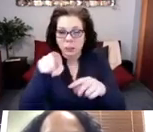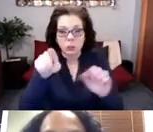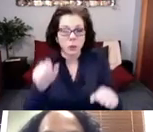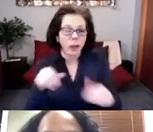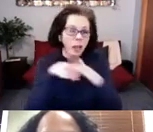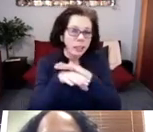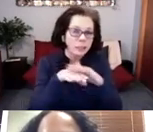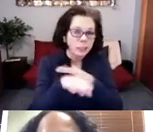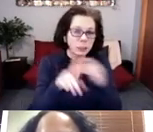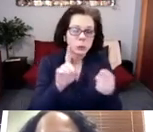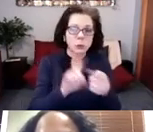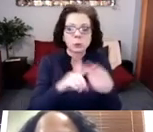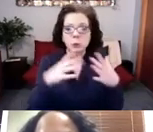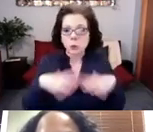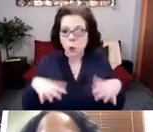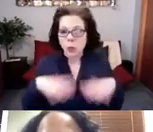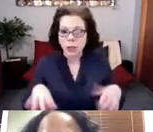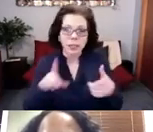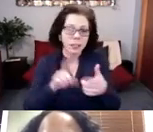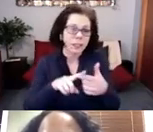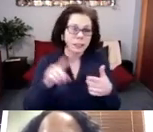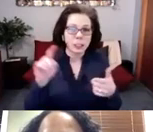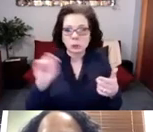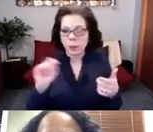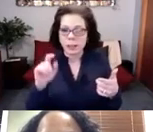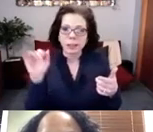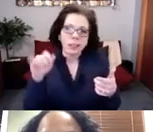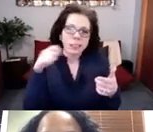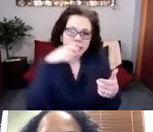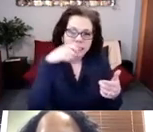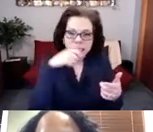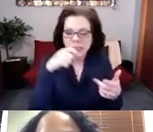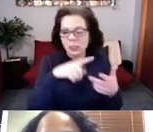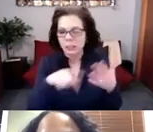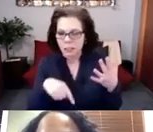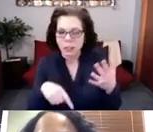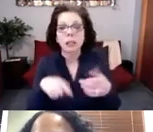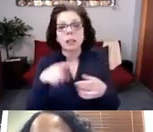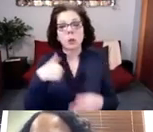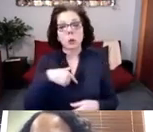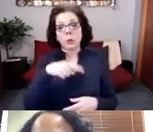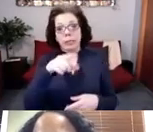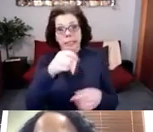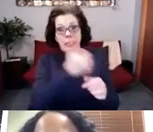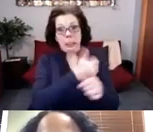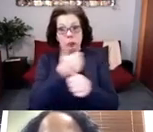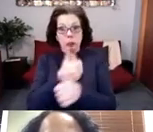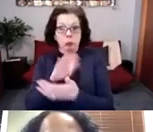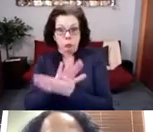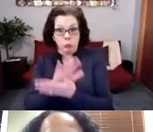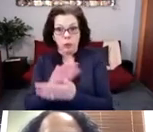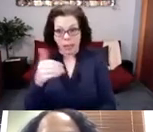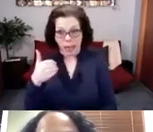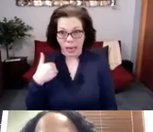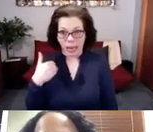toiletries. We have a closet in our school buildings as well as the Family Resource Center. So please do contact your child's school,